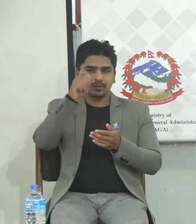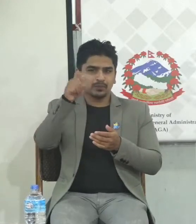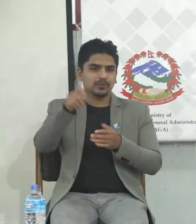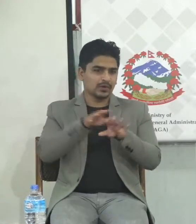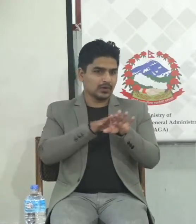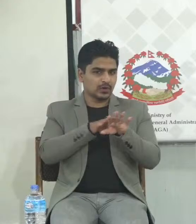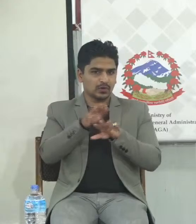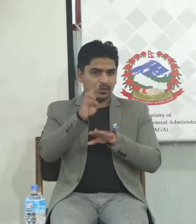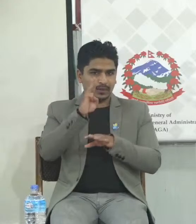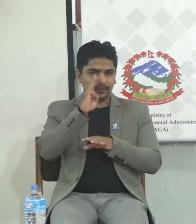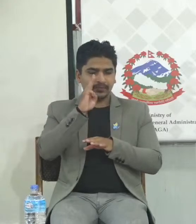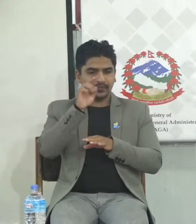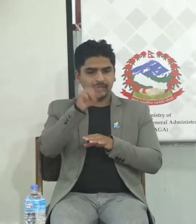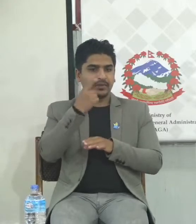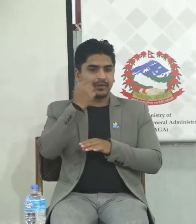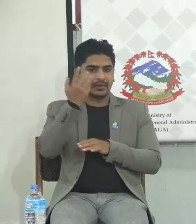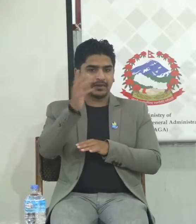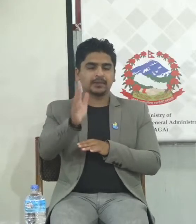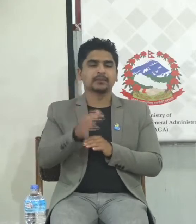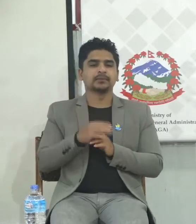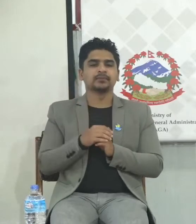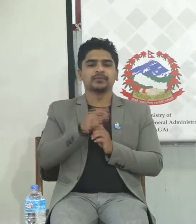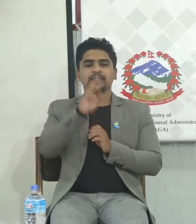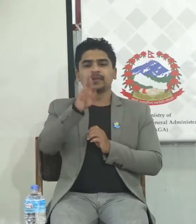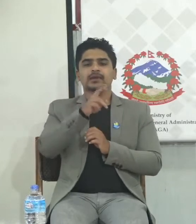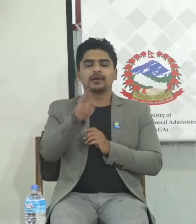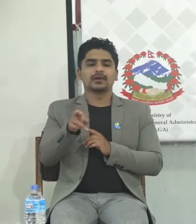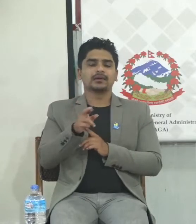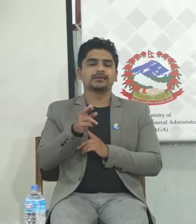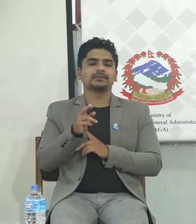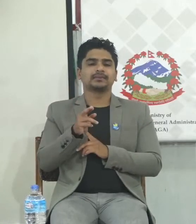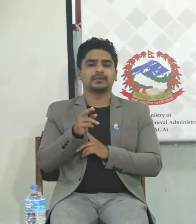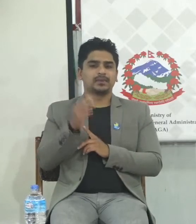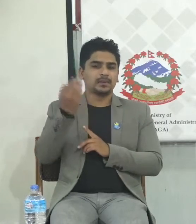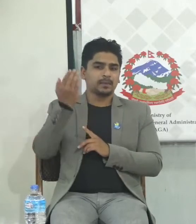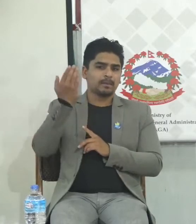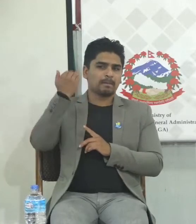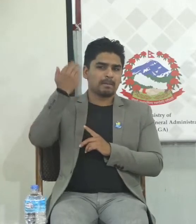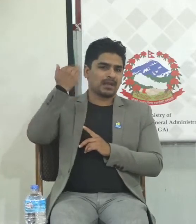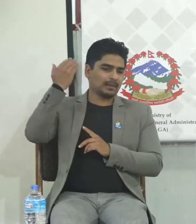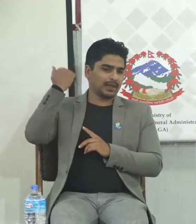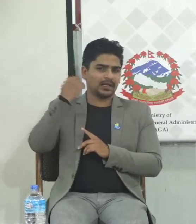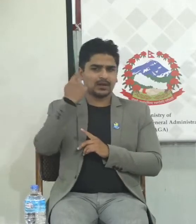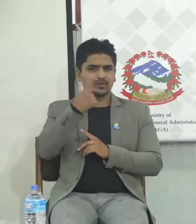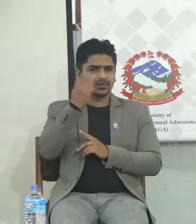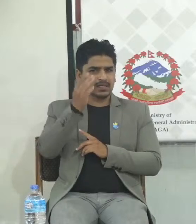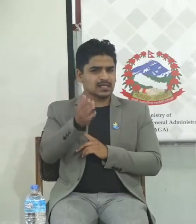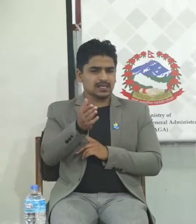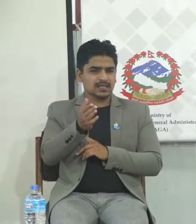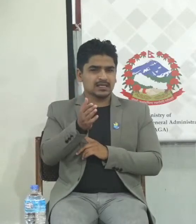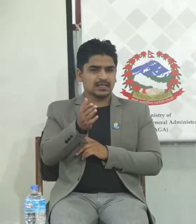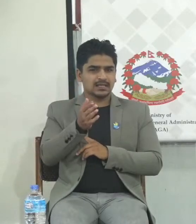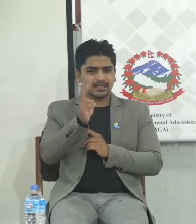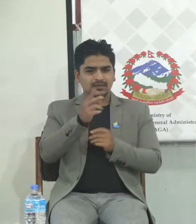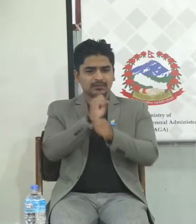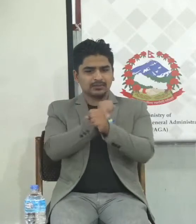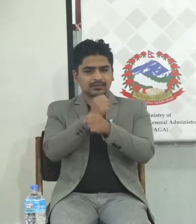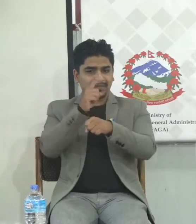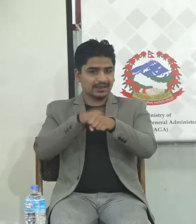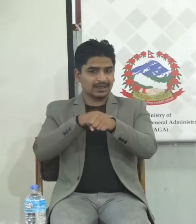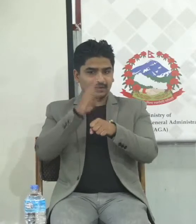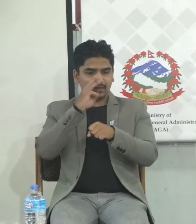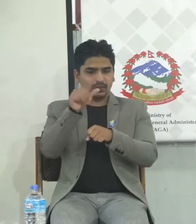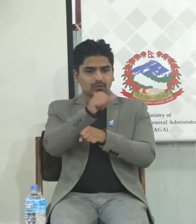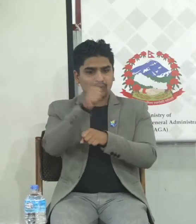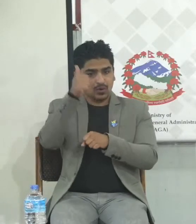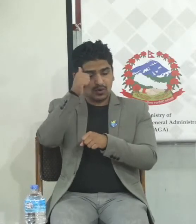And if somebody in this kind of in disasters, if they have a negative experience in the disaster, if they have a good experience now, they are